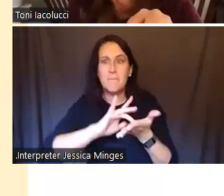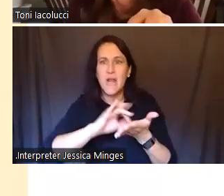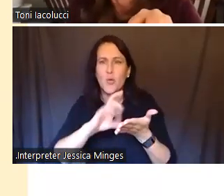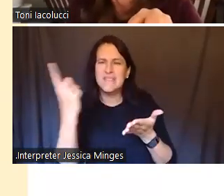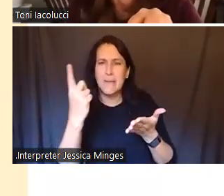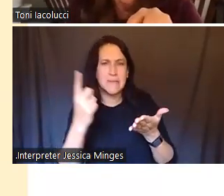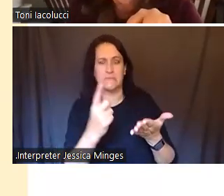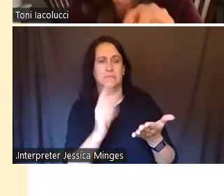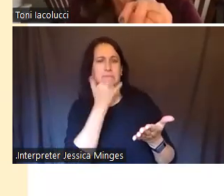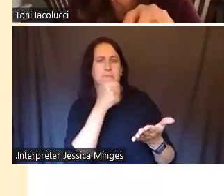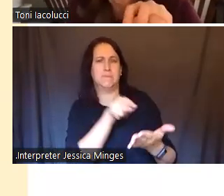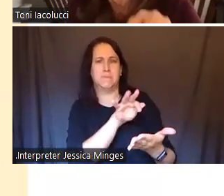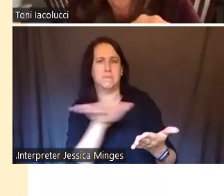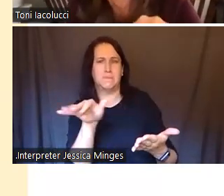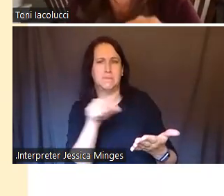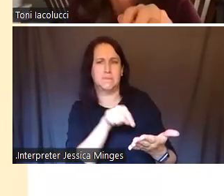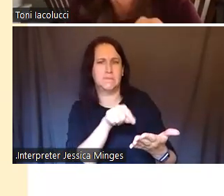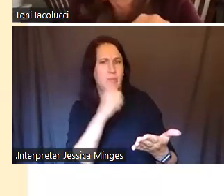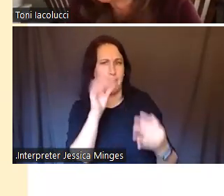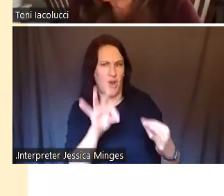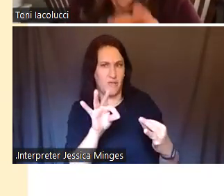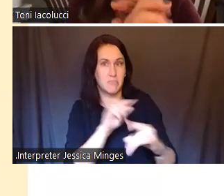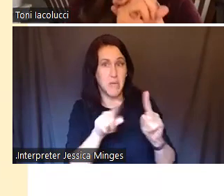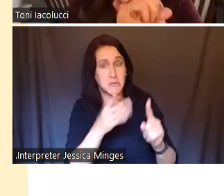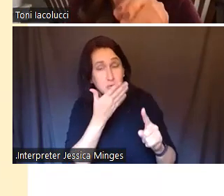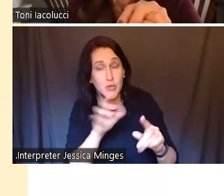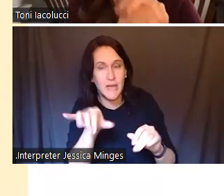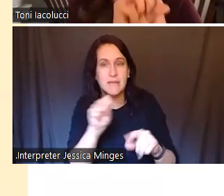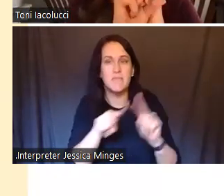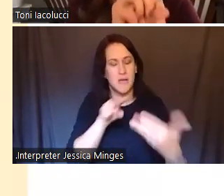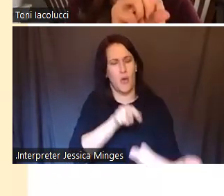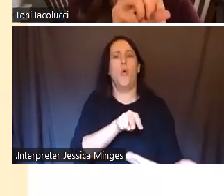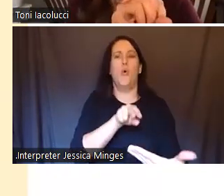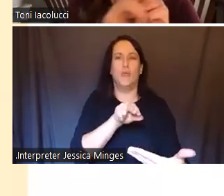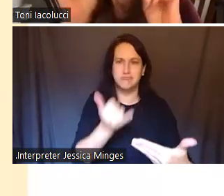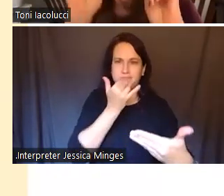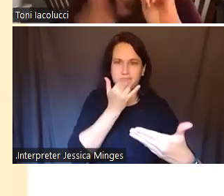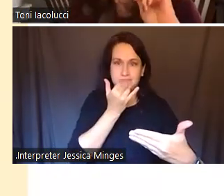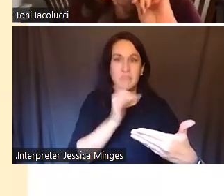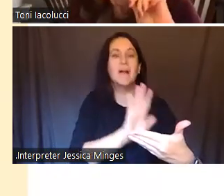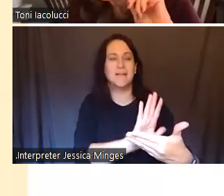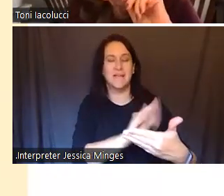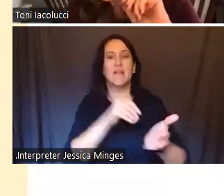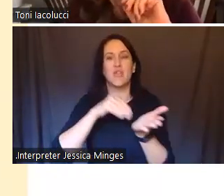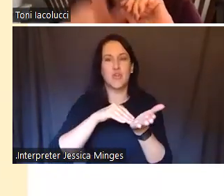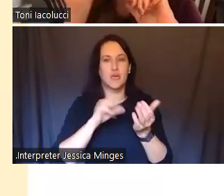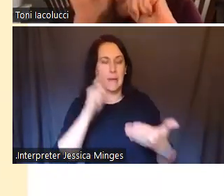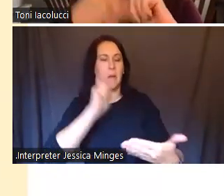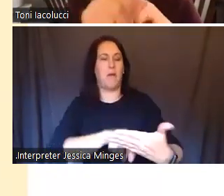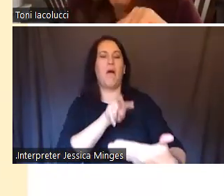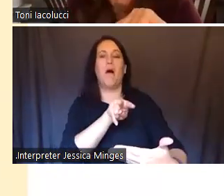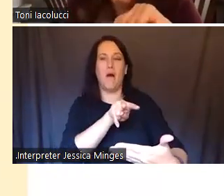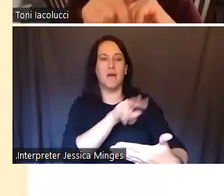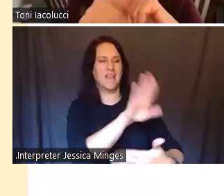words that are spelled incorrectly, it's not perfect, but it's very good. If things are incorrect, the doctor will see that and